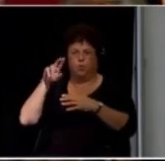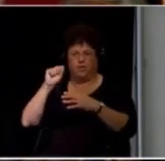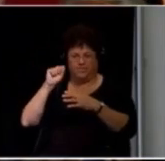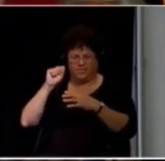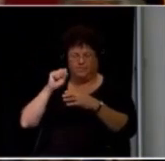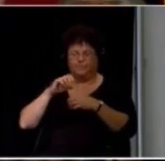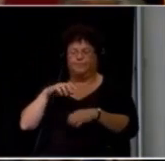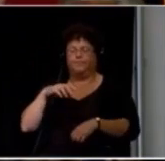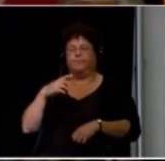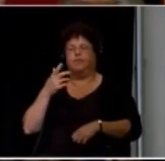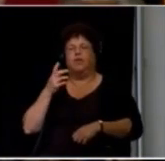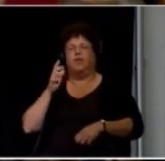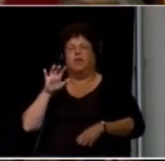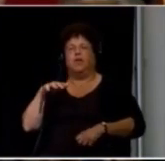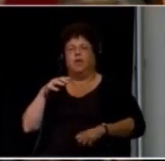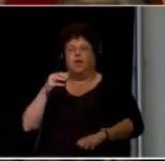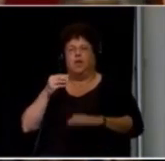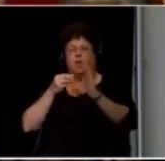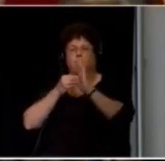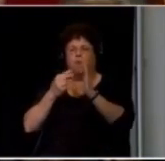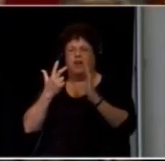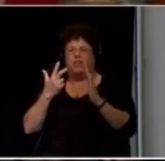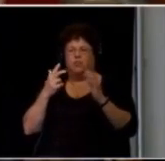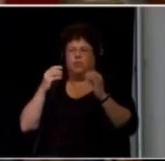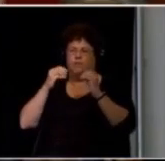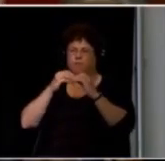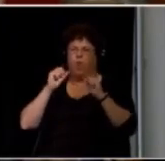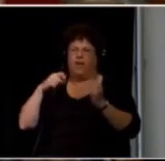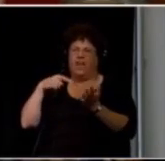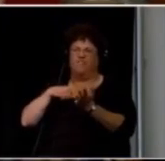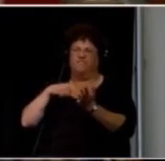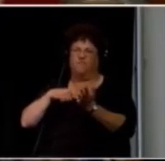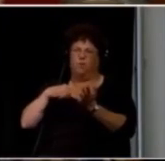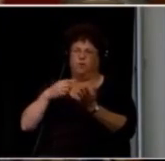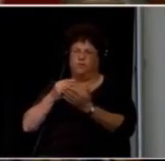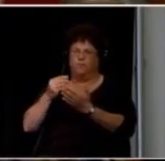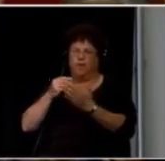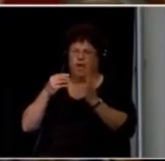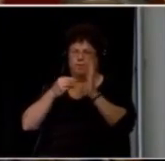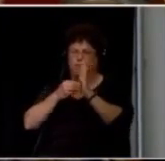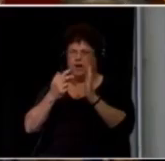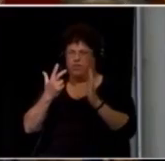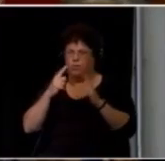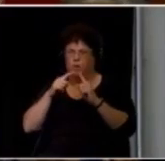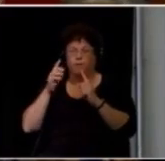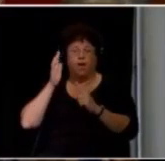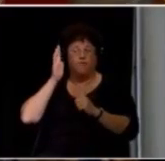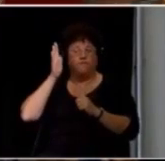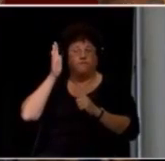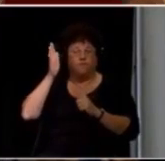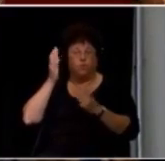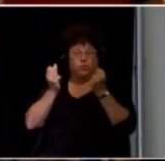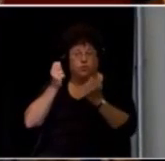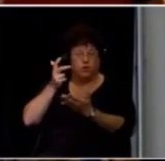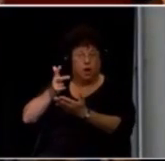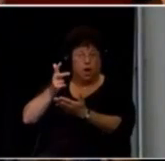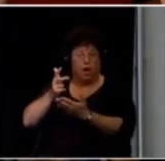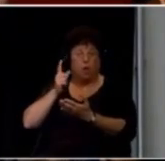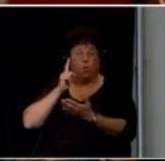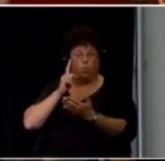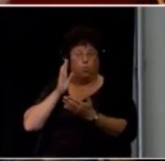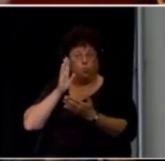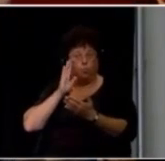States. The Model 3 is more in my budget. The Model 3 specifically, but future cars, are they going to